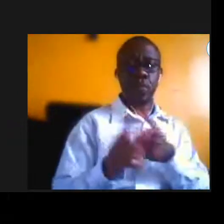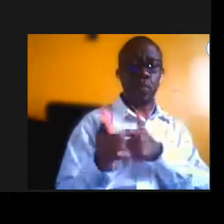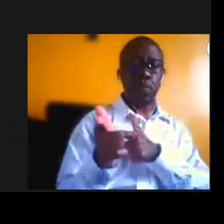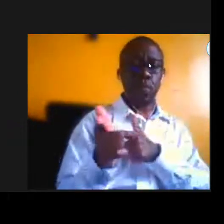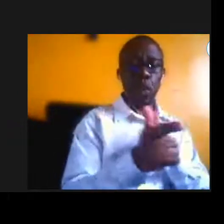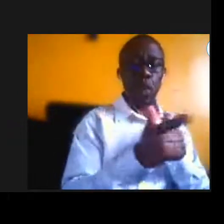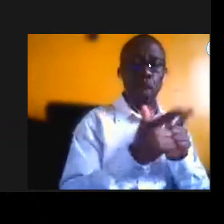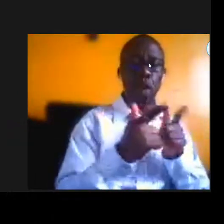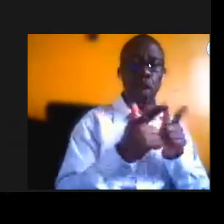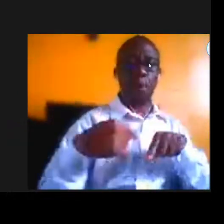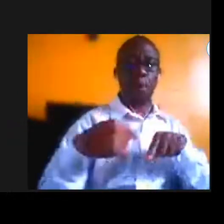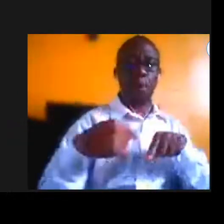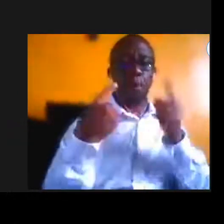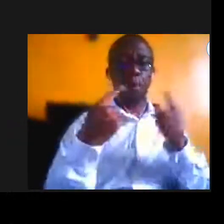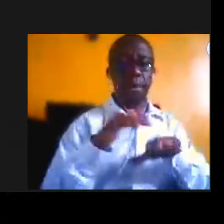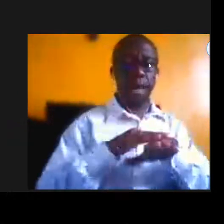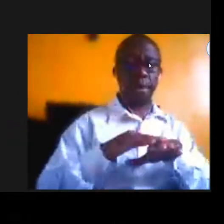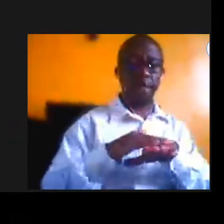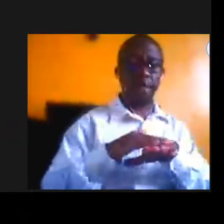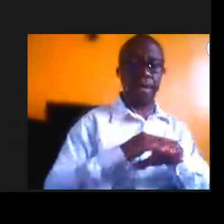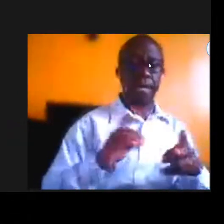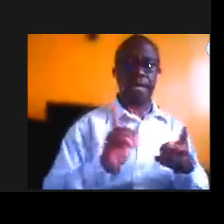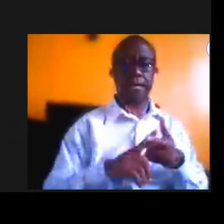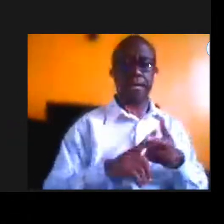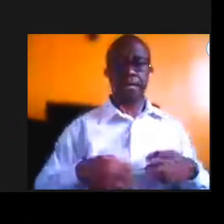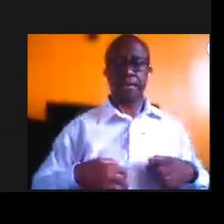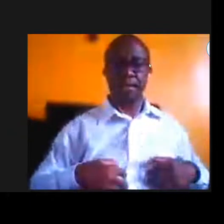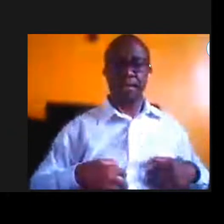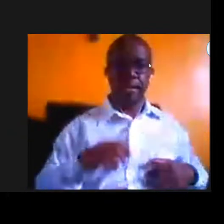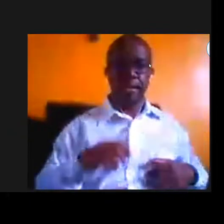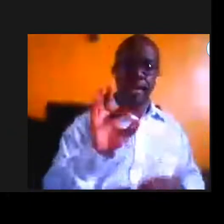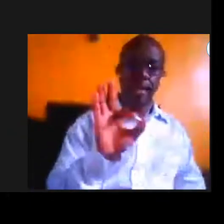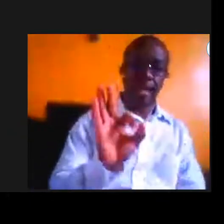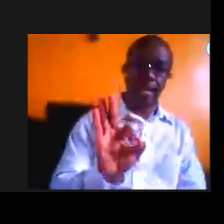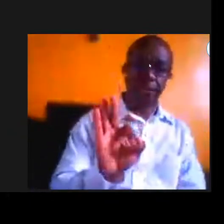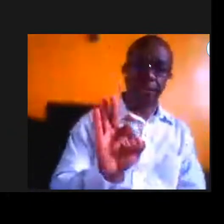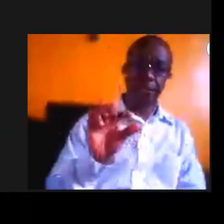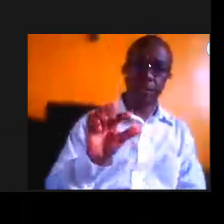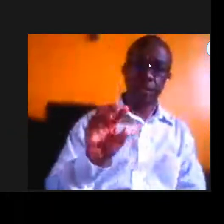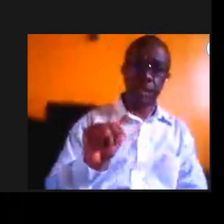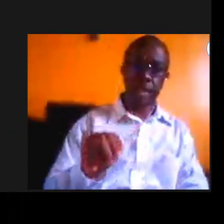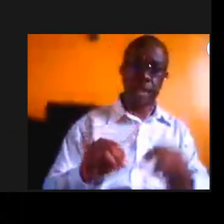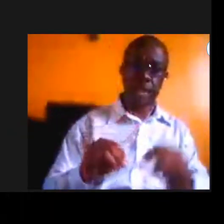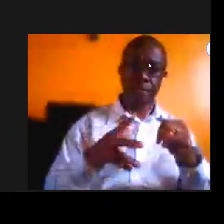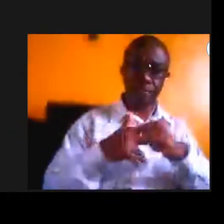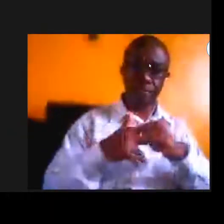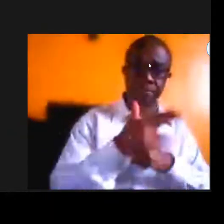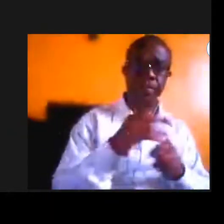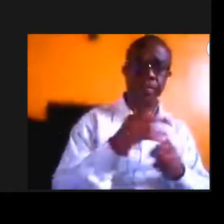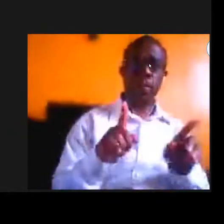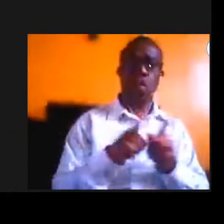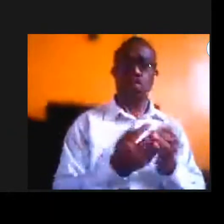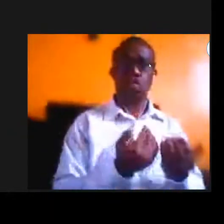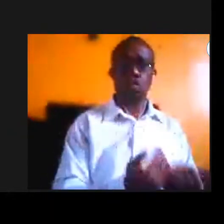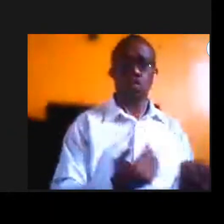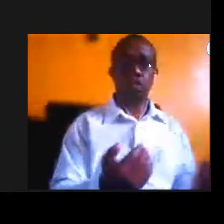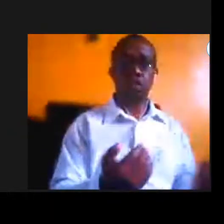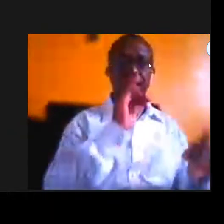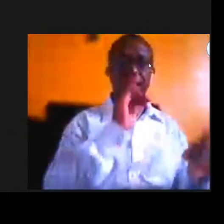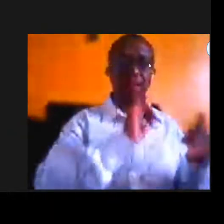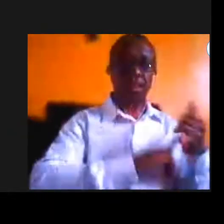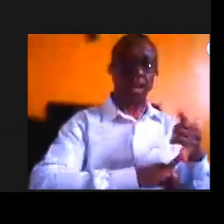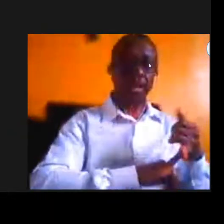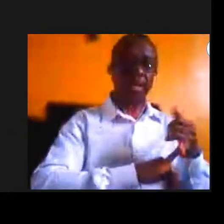conflict, the problem of FGM and child marriage in some countries. All those issues must